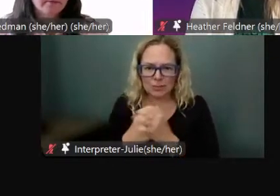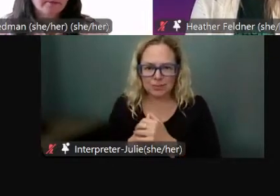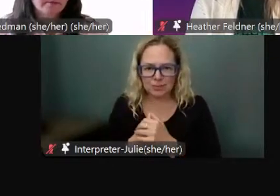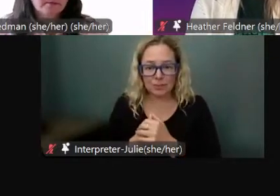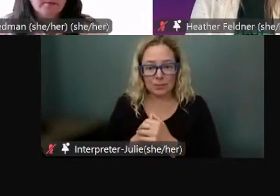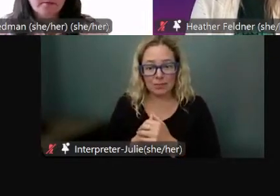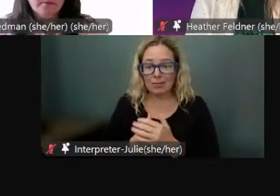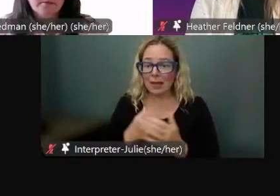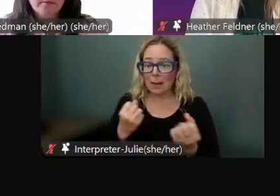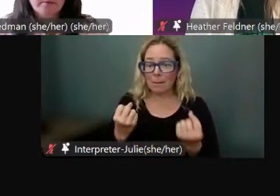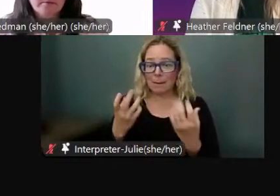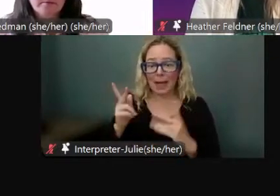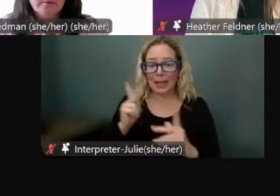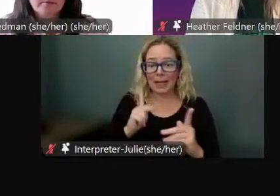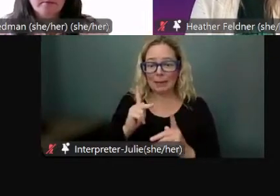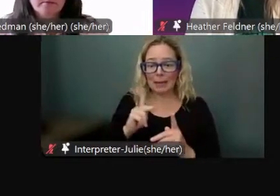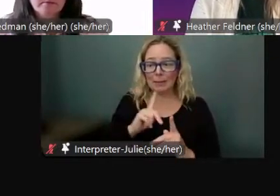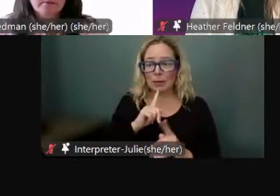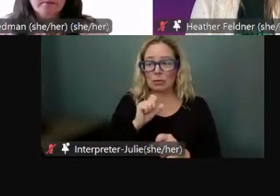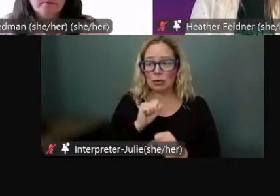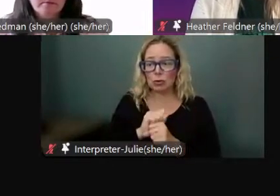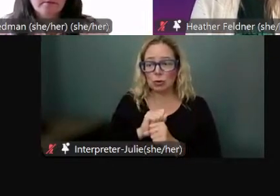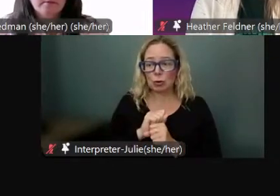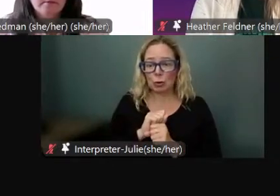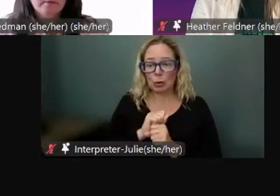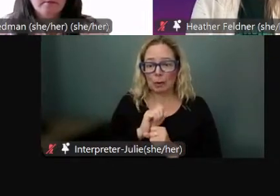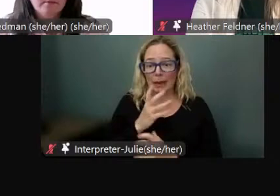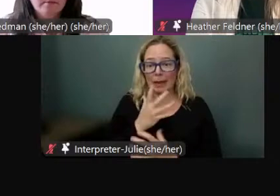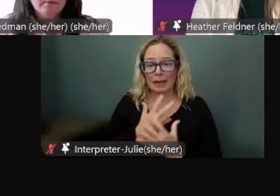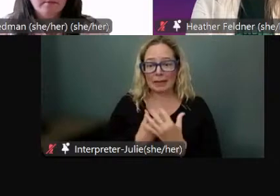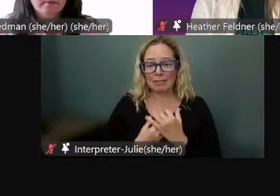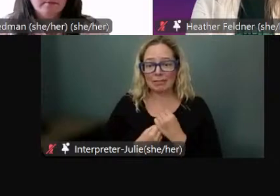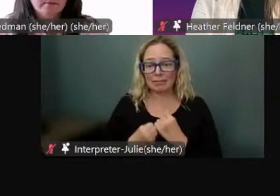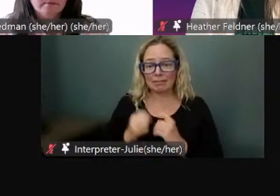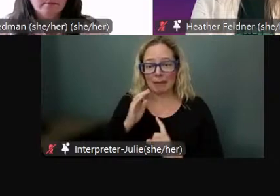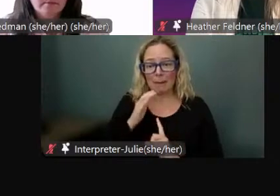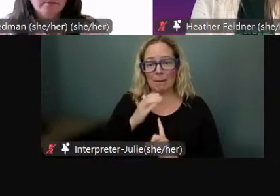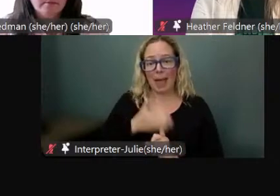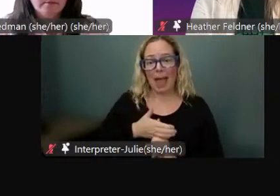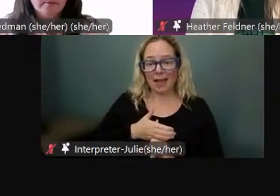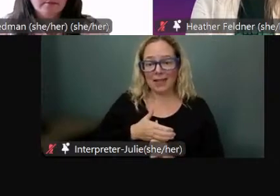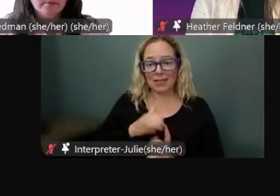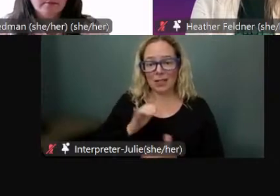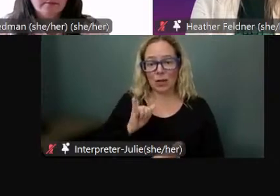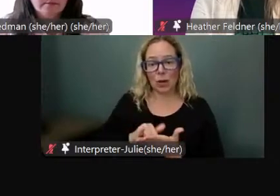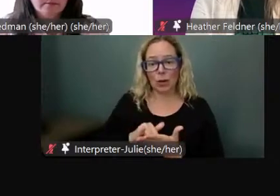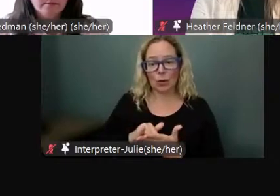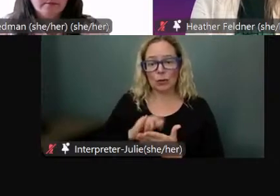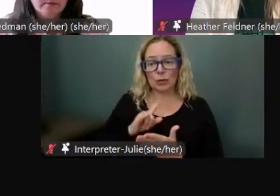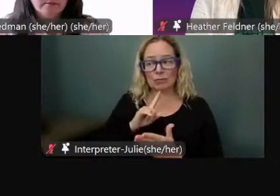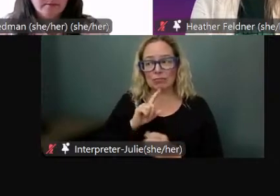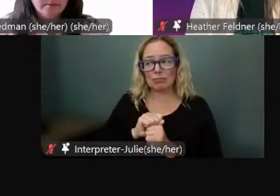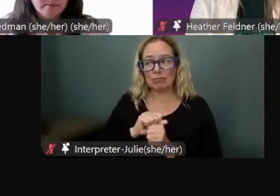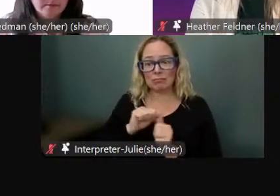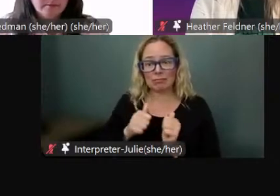deep implicit disability biases that they hold. So we've also not fully really